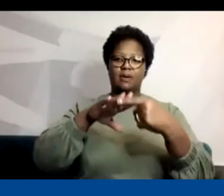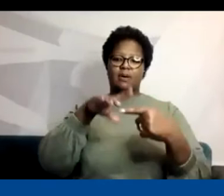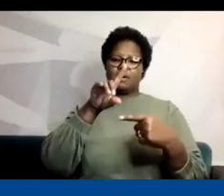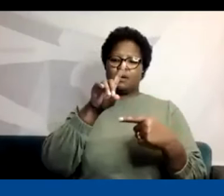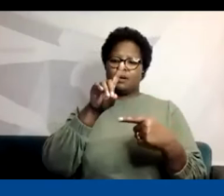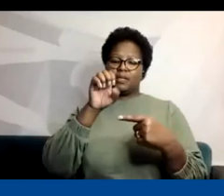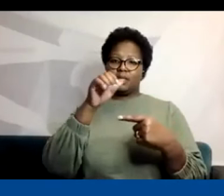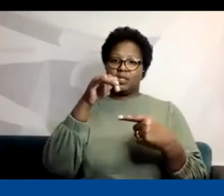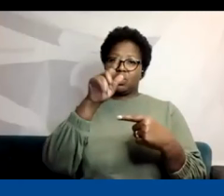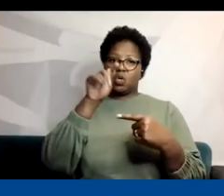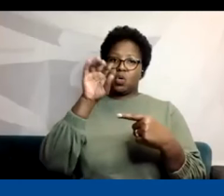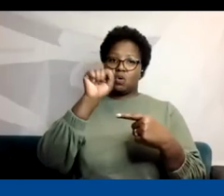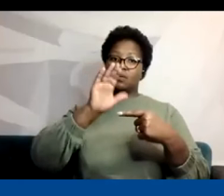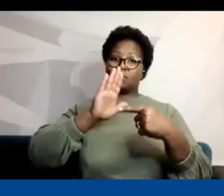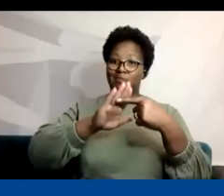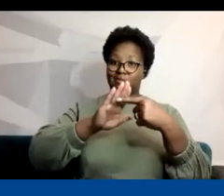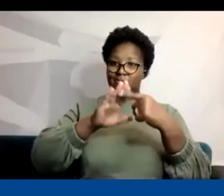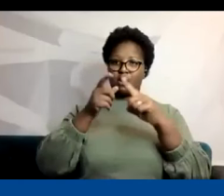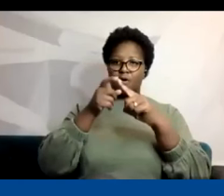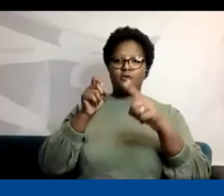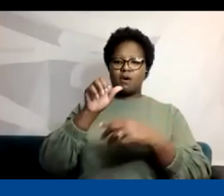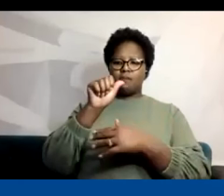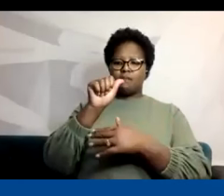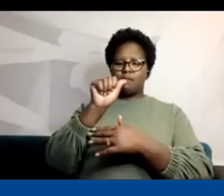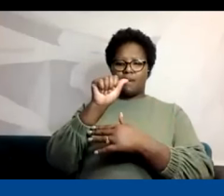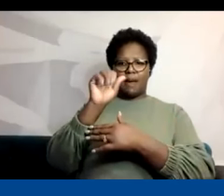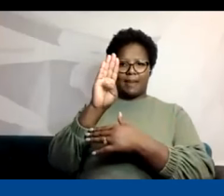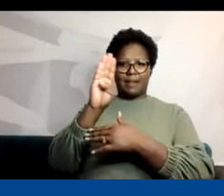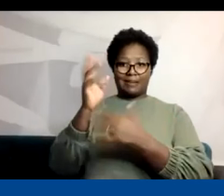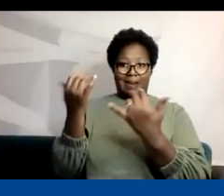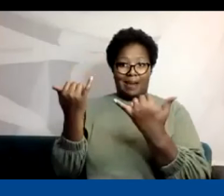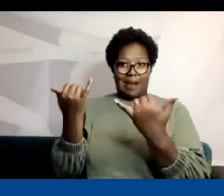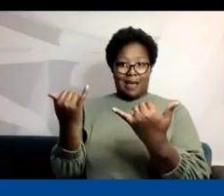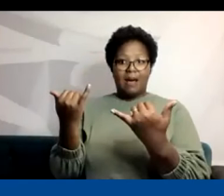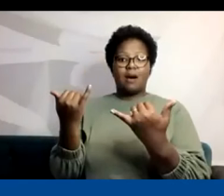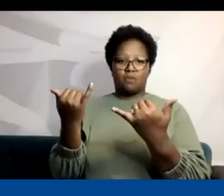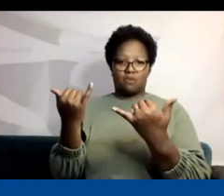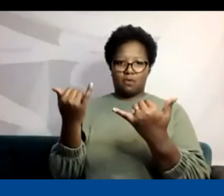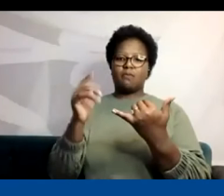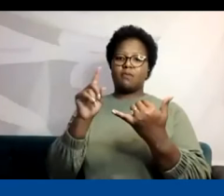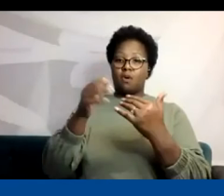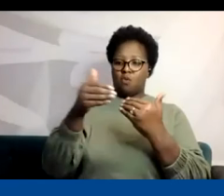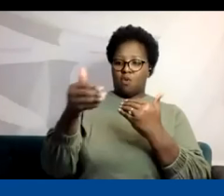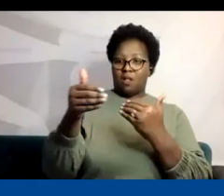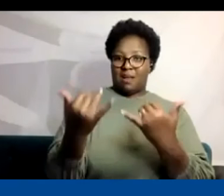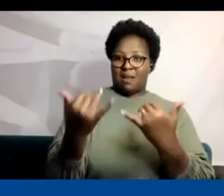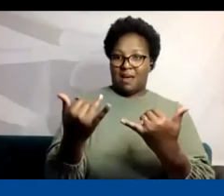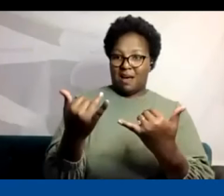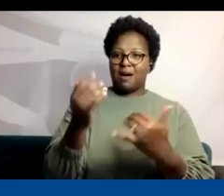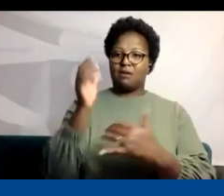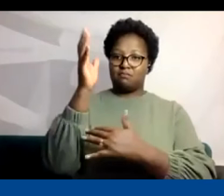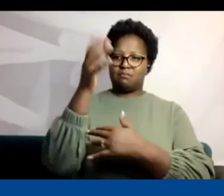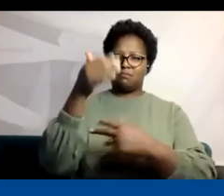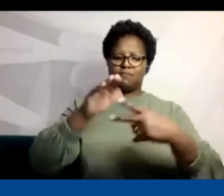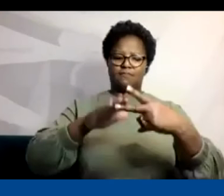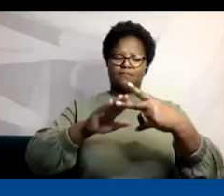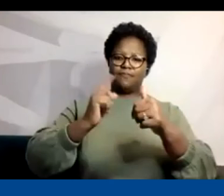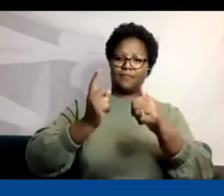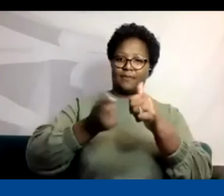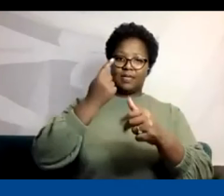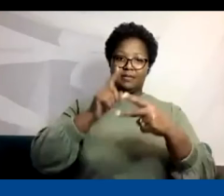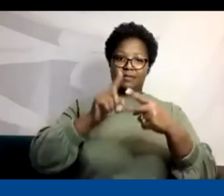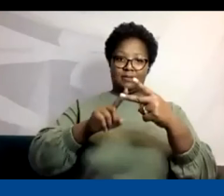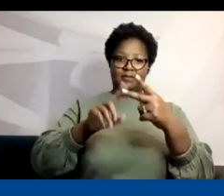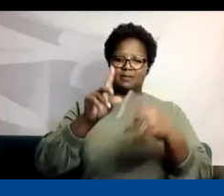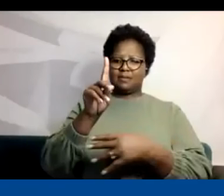Executive Director of Ability Now Bay Area, will present in a little while. But first, we have Karen Moore, the Executive Director